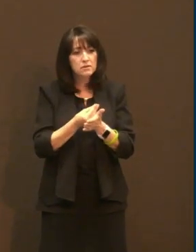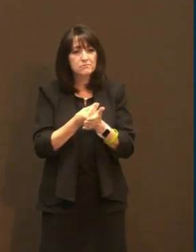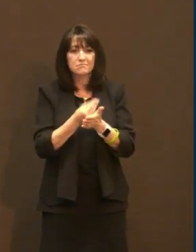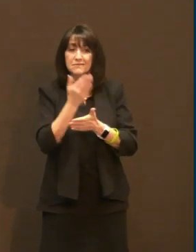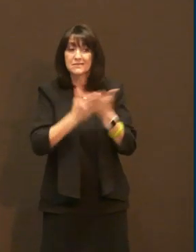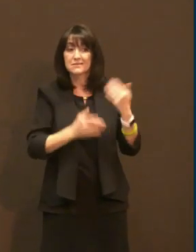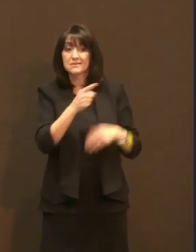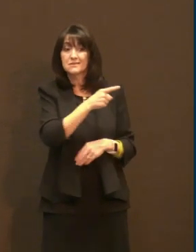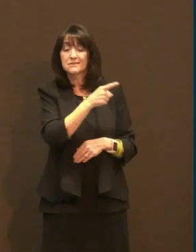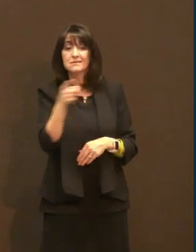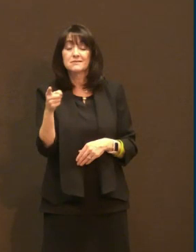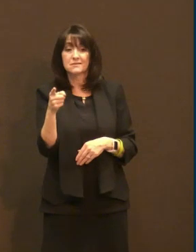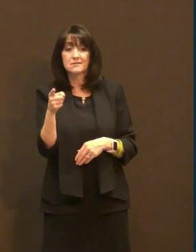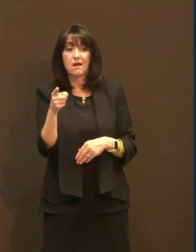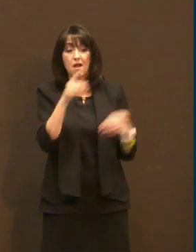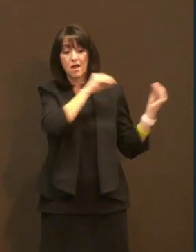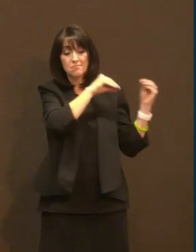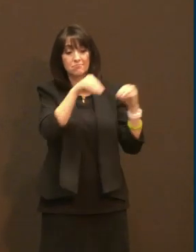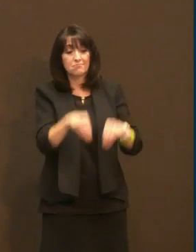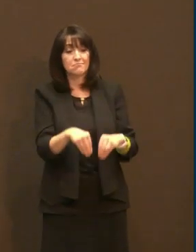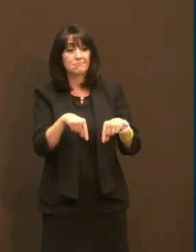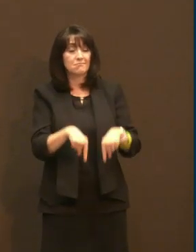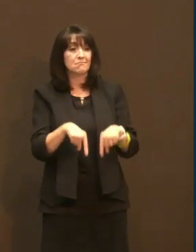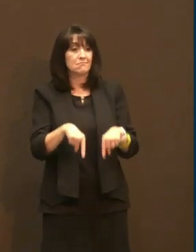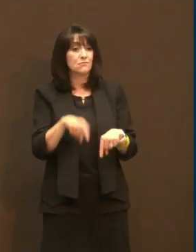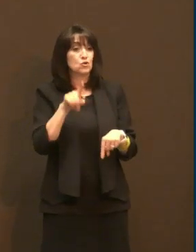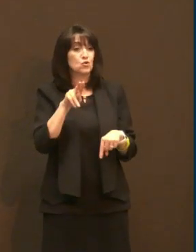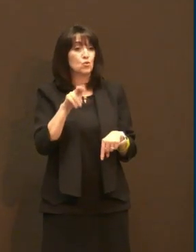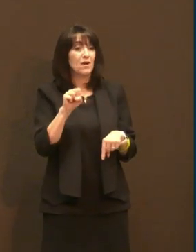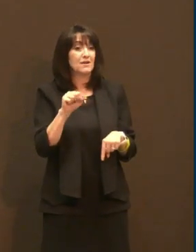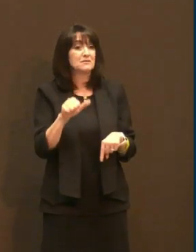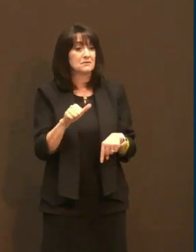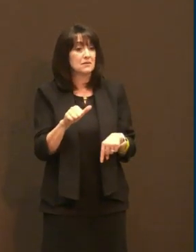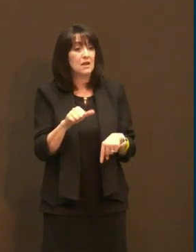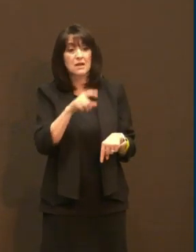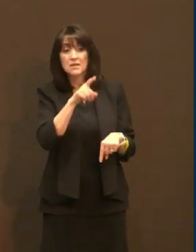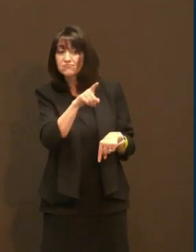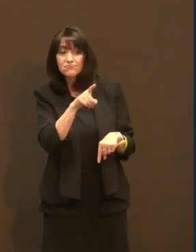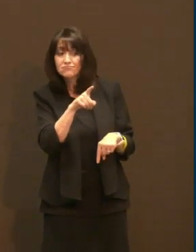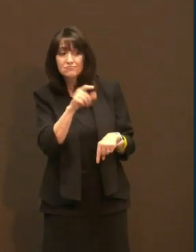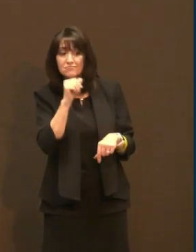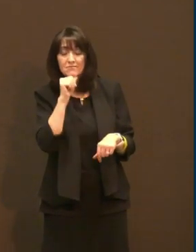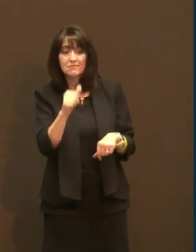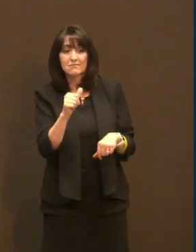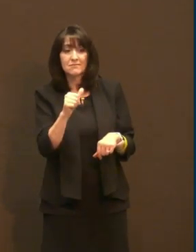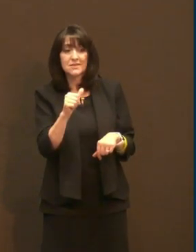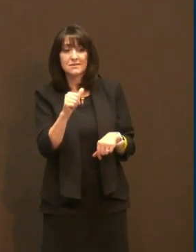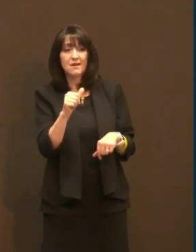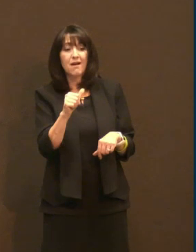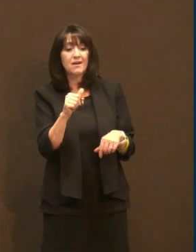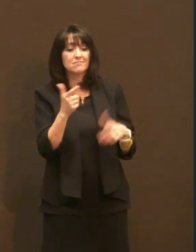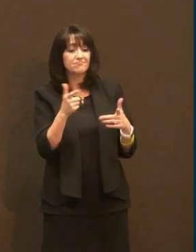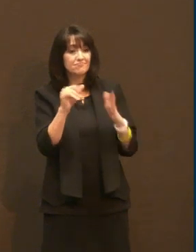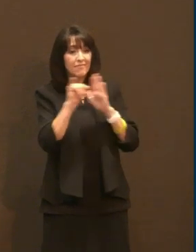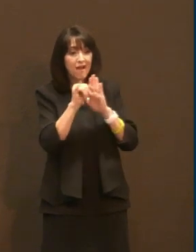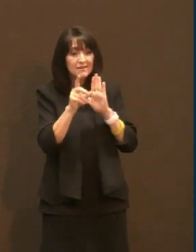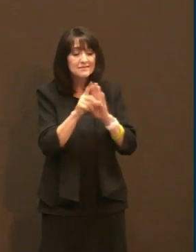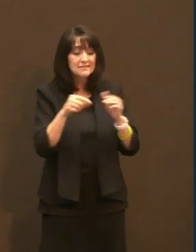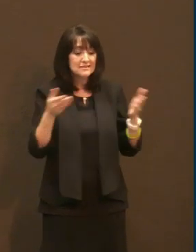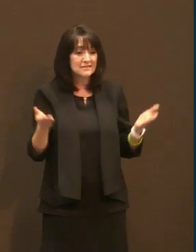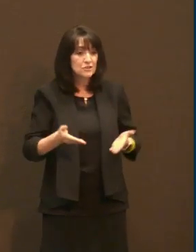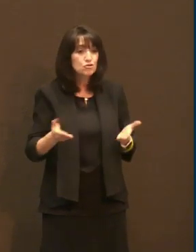of that federal relief. But we don't, as a state, we don't have a program for anyone, undocumented or not. In